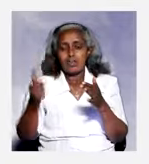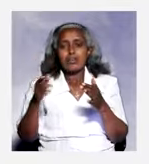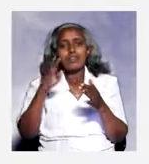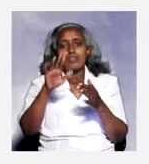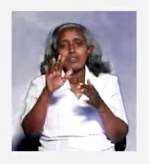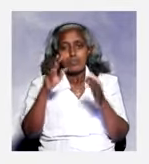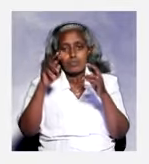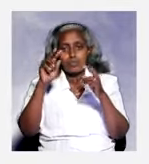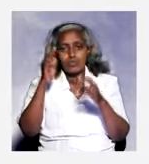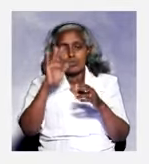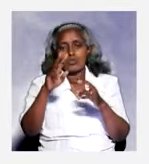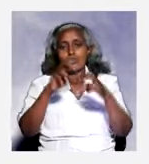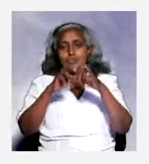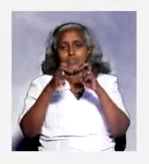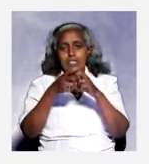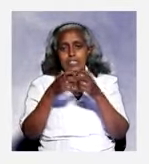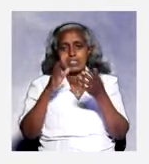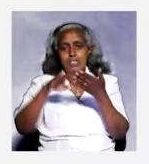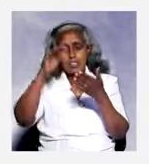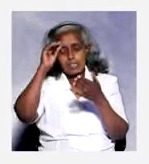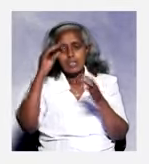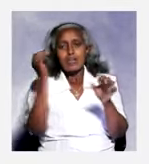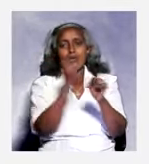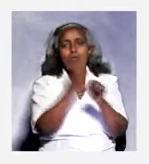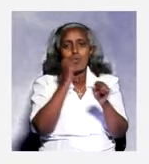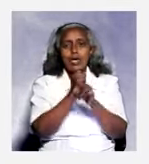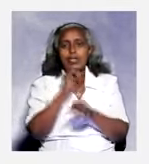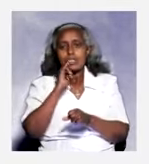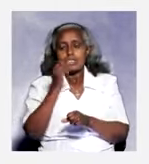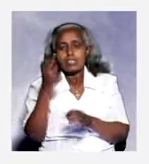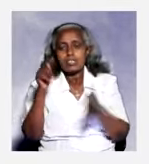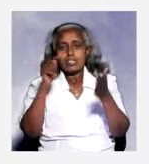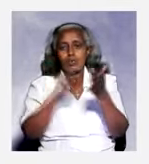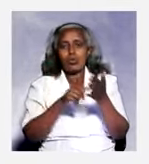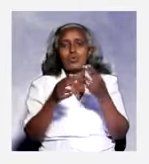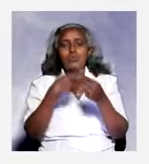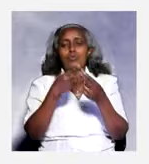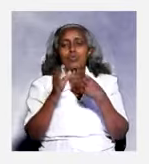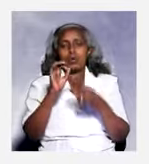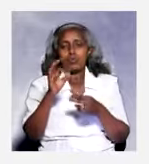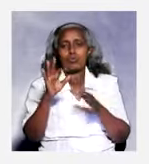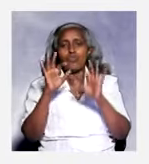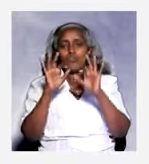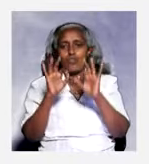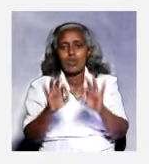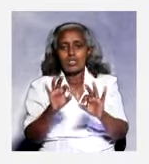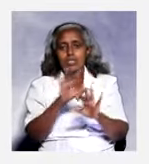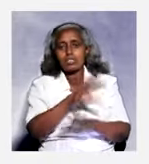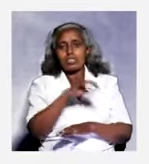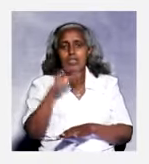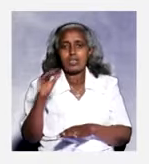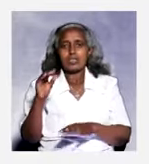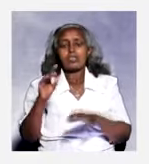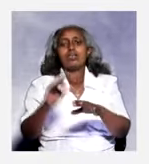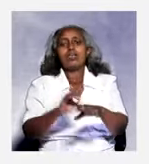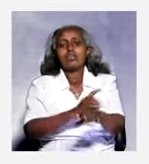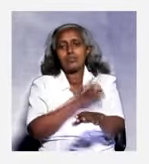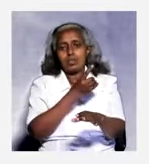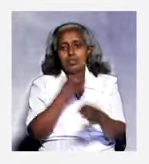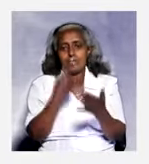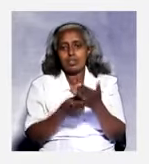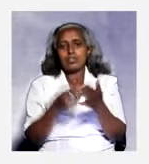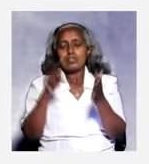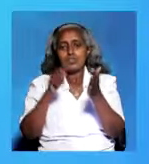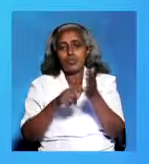lesson, work is the dot product of force and displacement. This is the